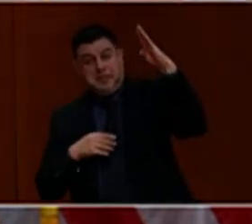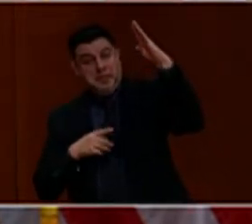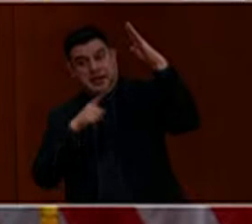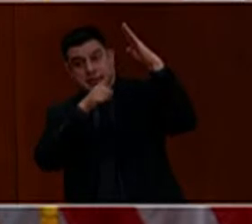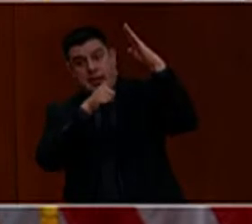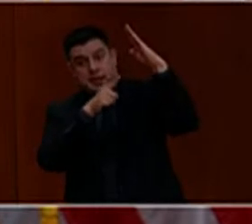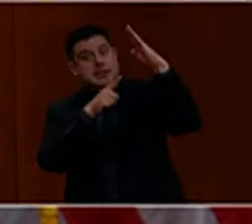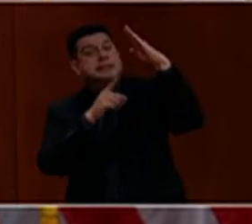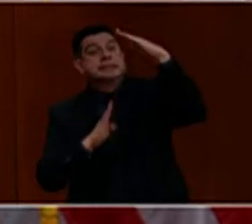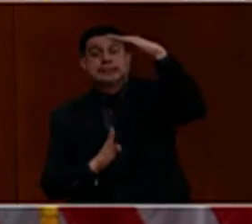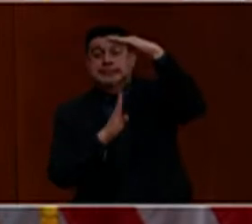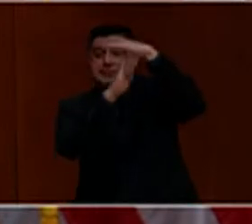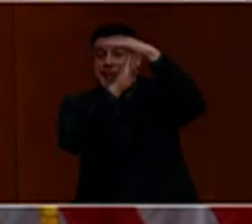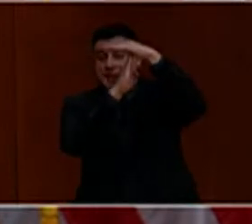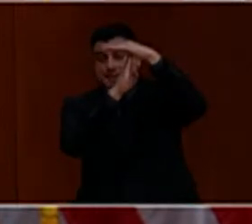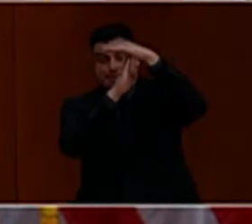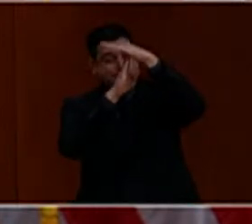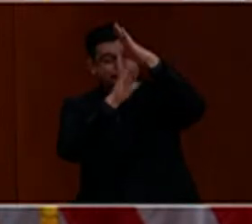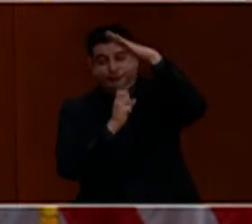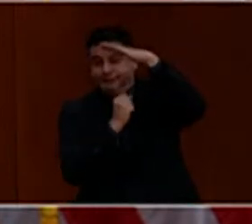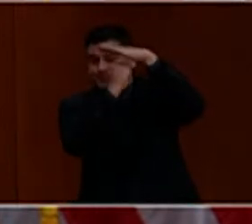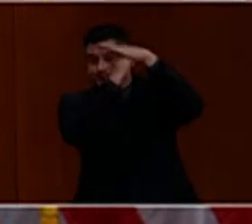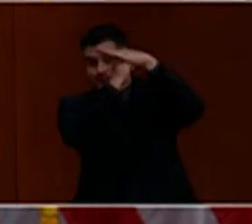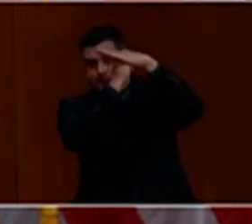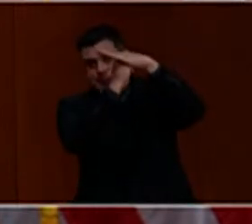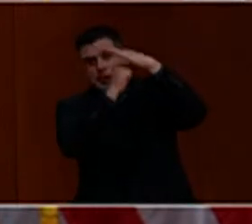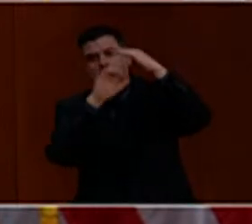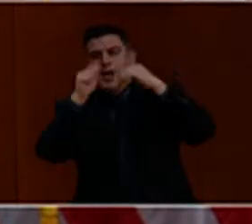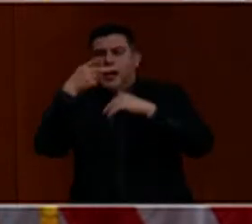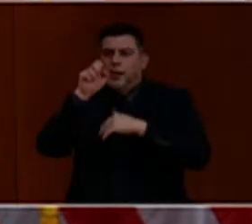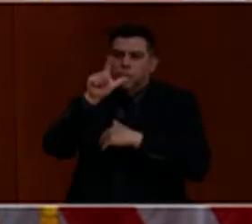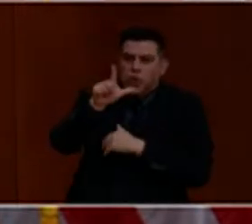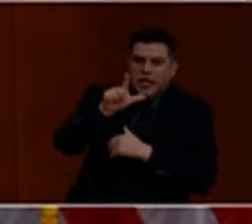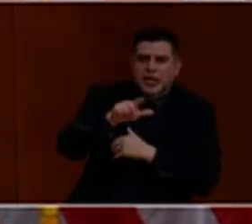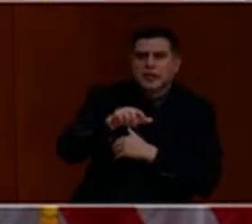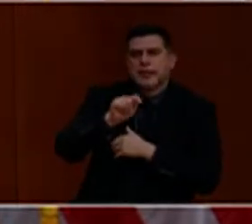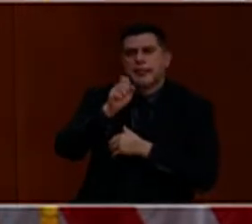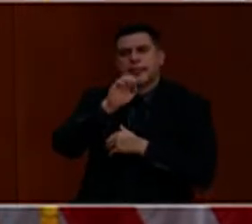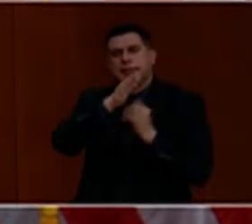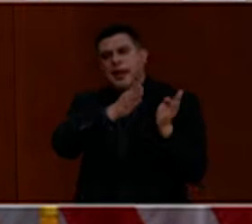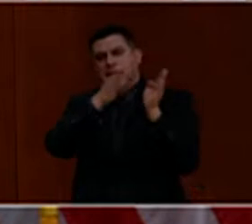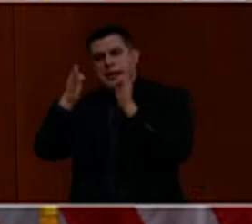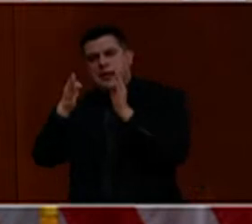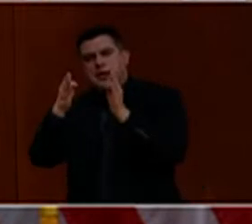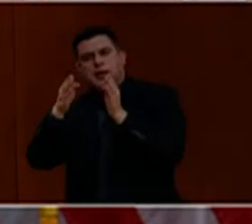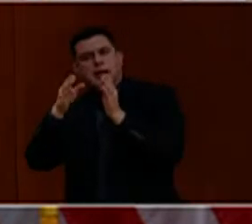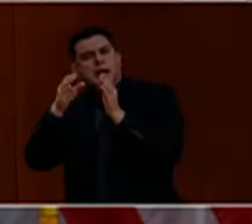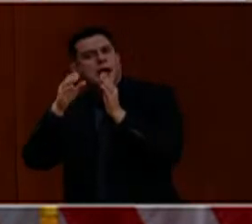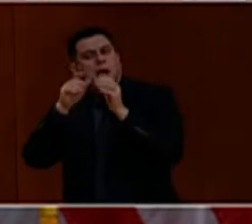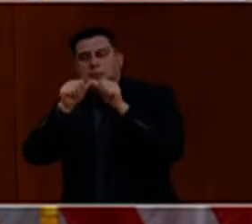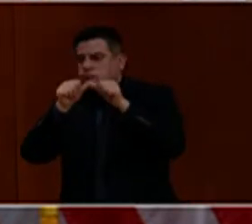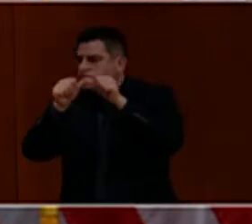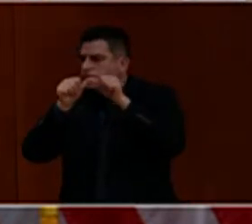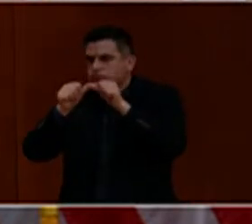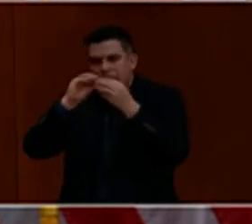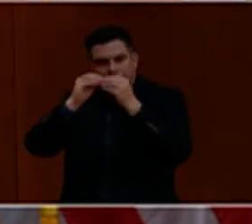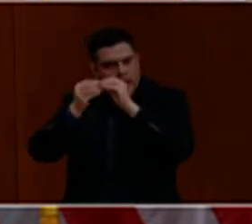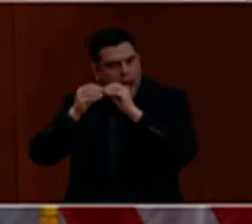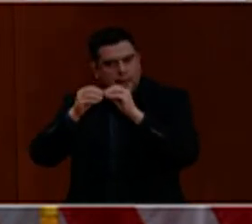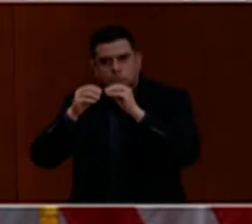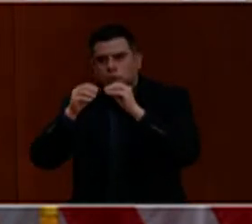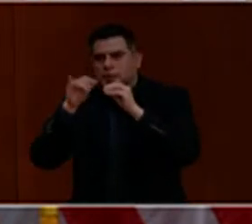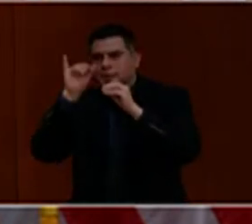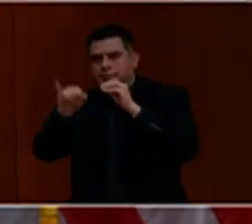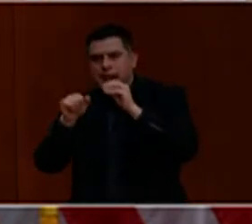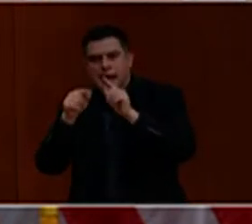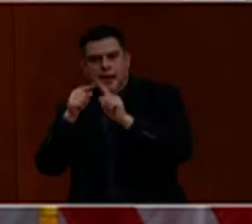just started going down. But then what happened was the LTCs just kind of kept going. And I think it was because you did have a lag. It took a